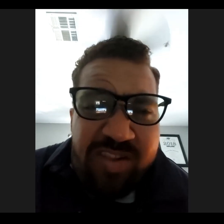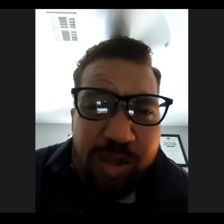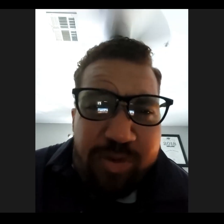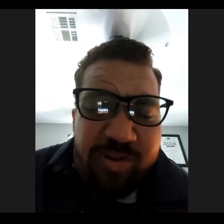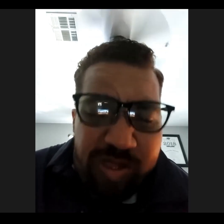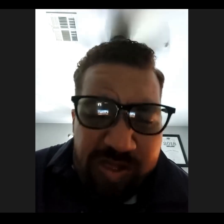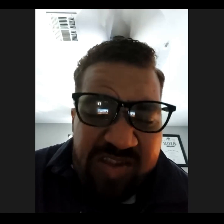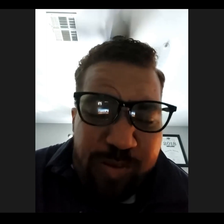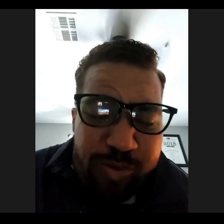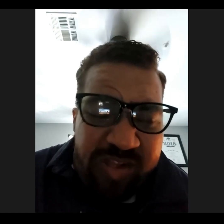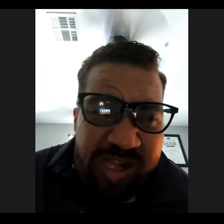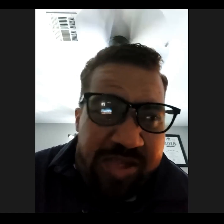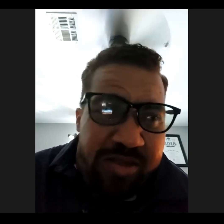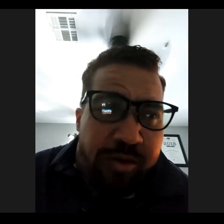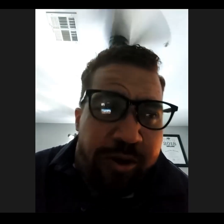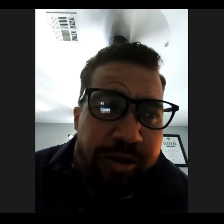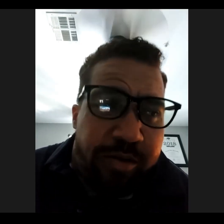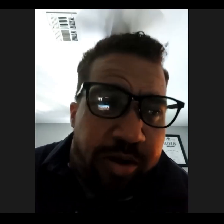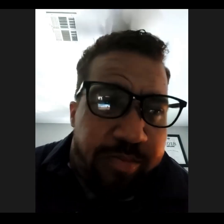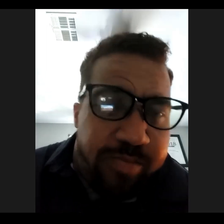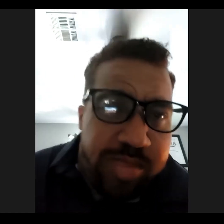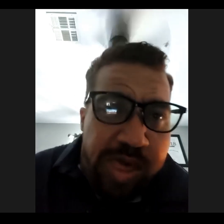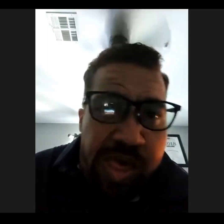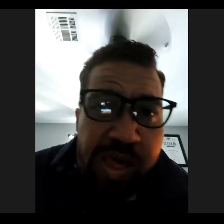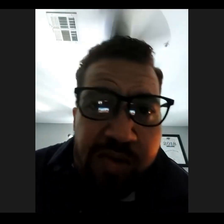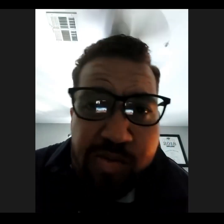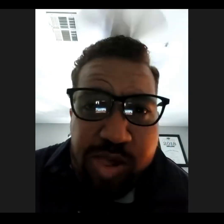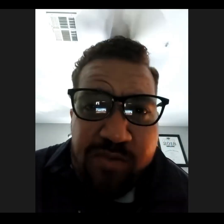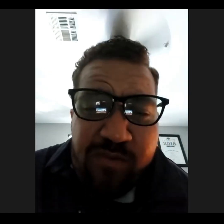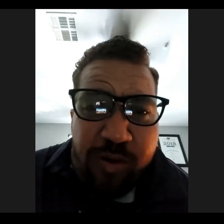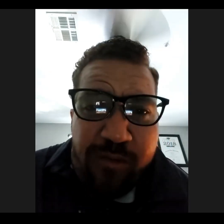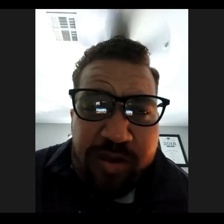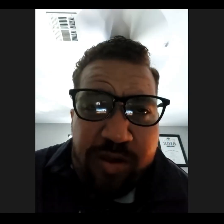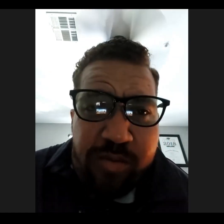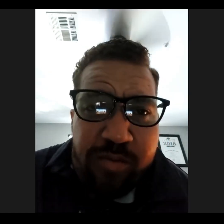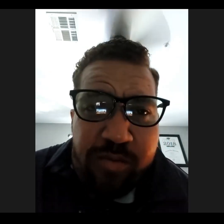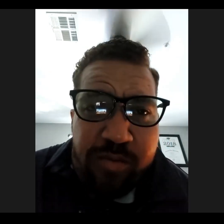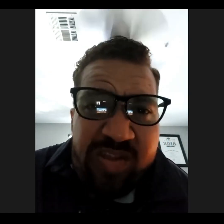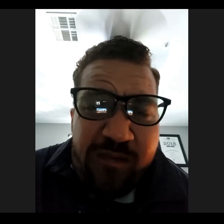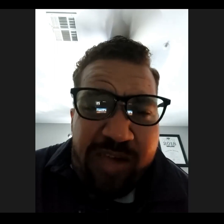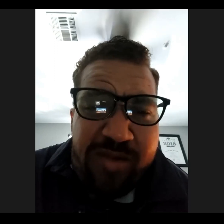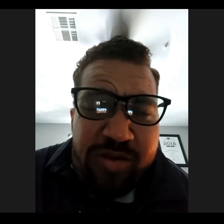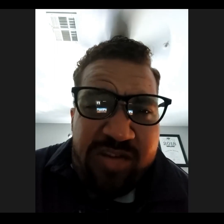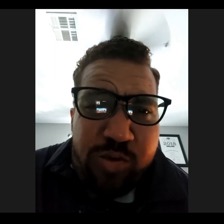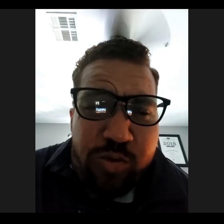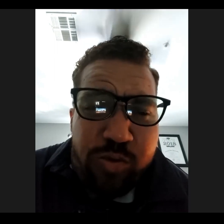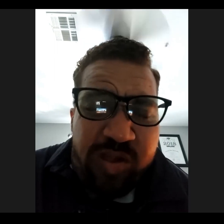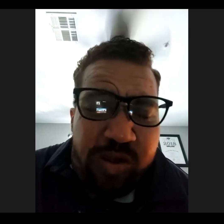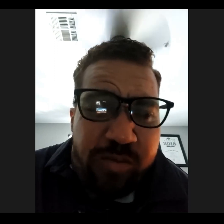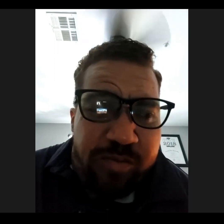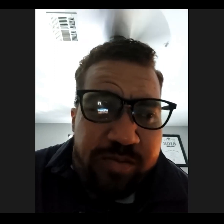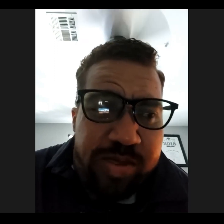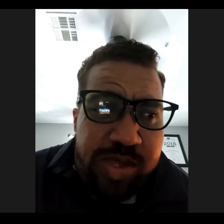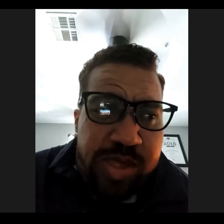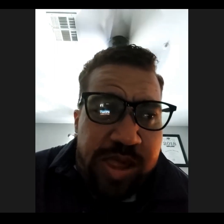have these opportunities to present or like be involved with self-advocacy groups,